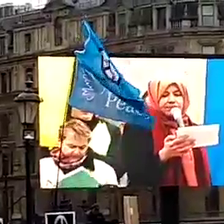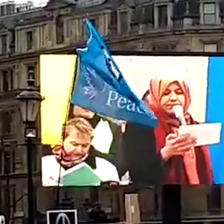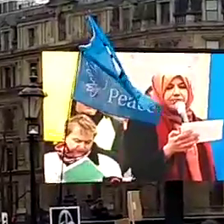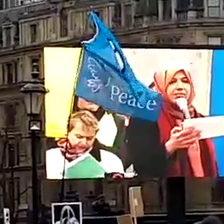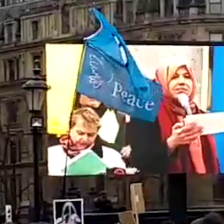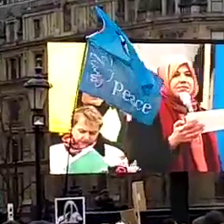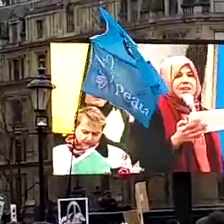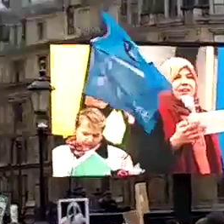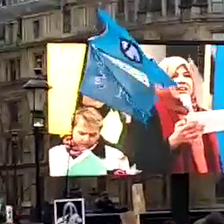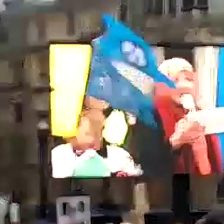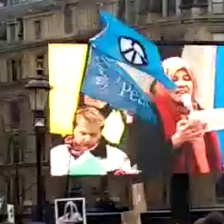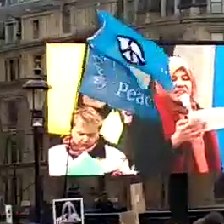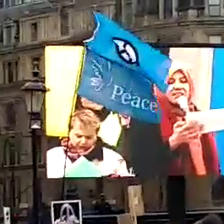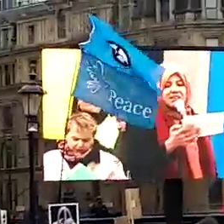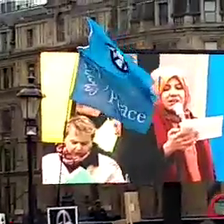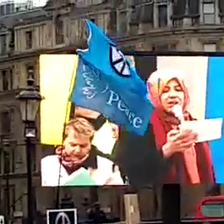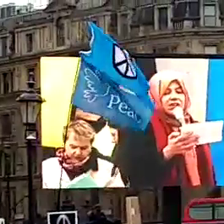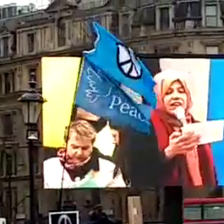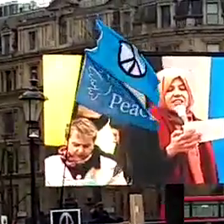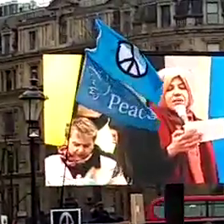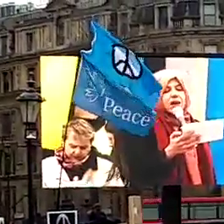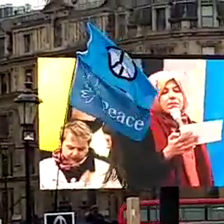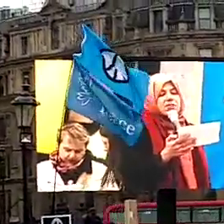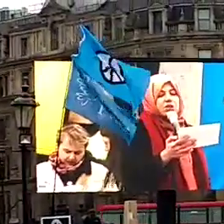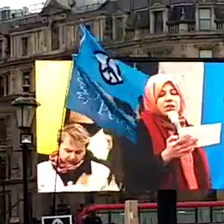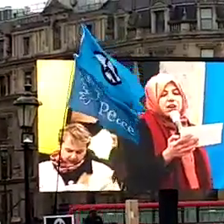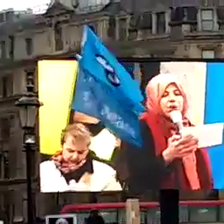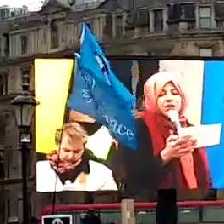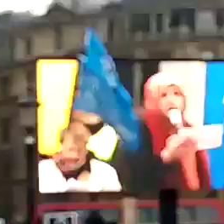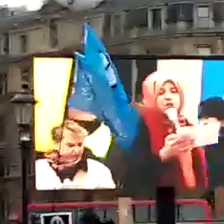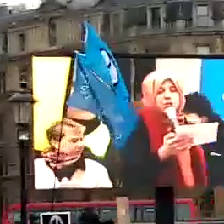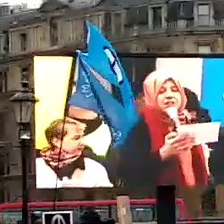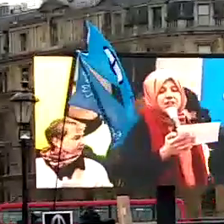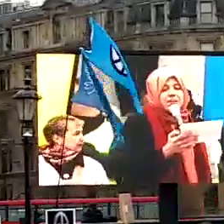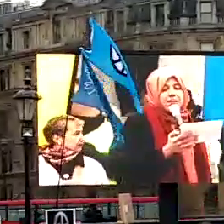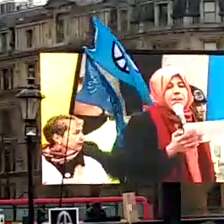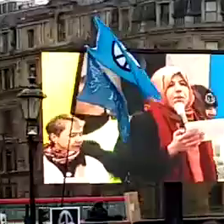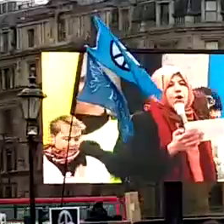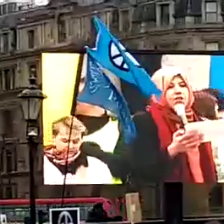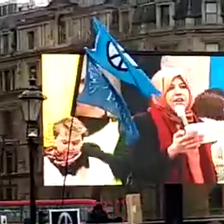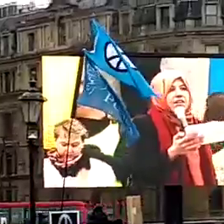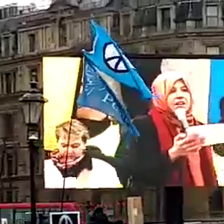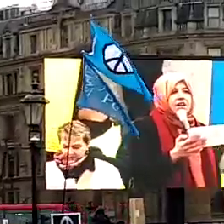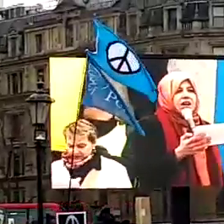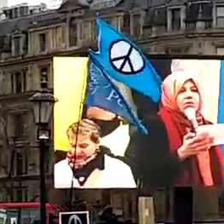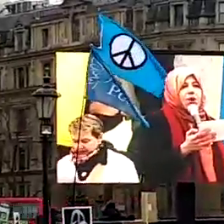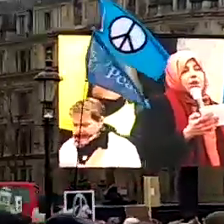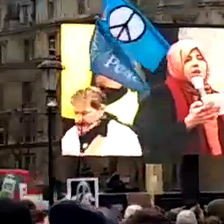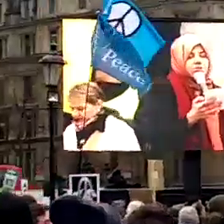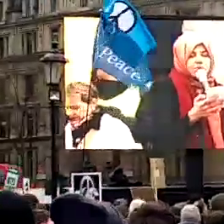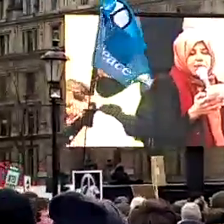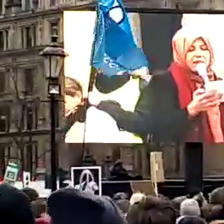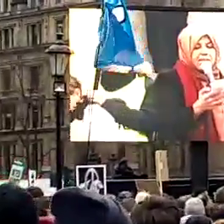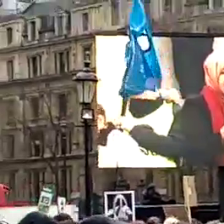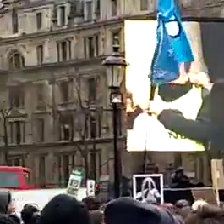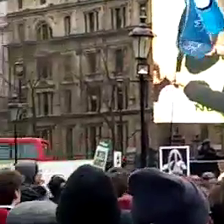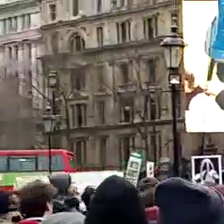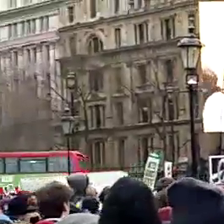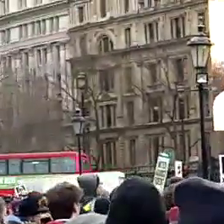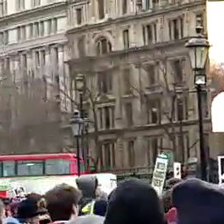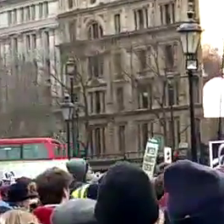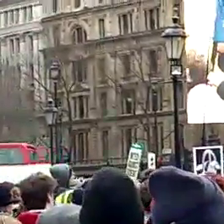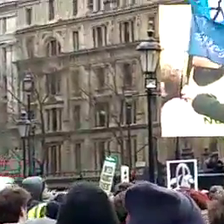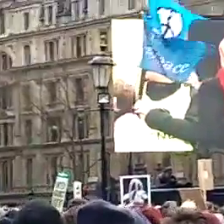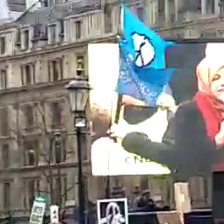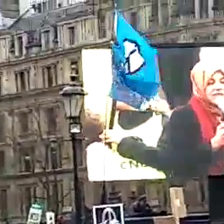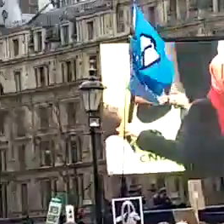people. Yet, there seems absolutely no issue with coming up more than £100 billion